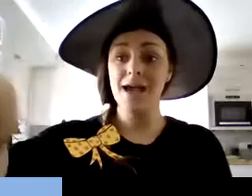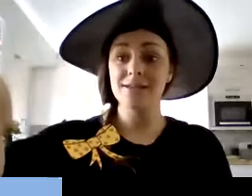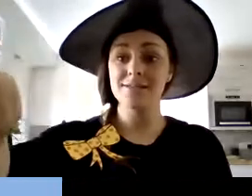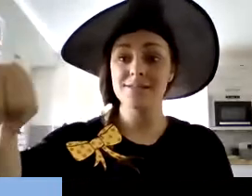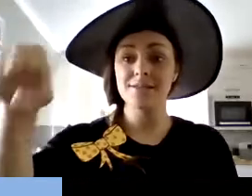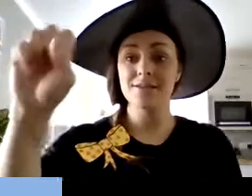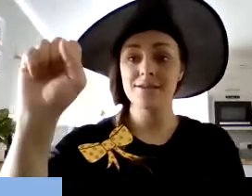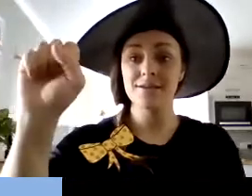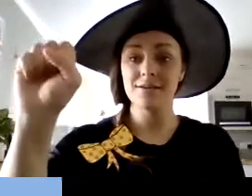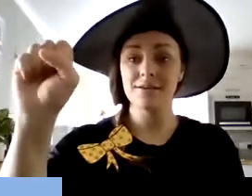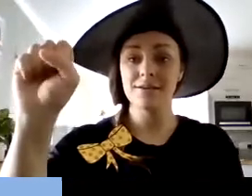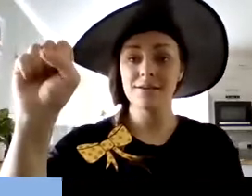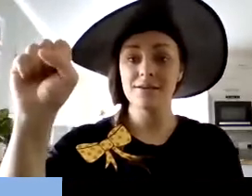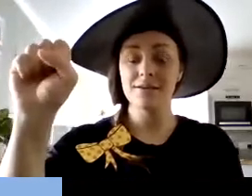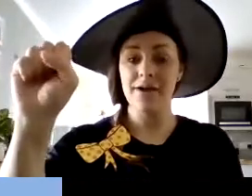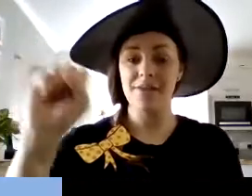"Yes,"